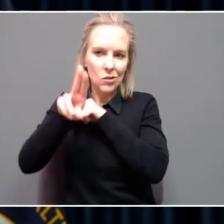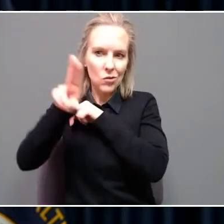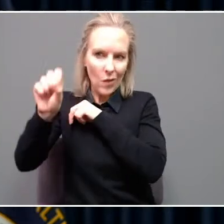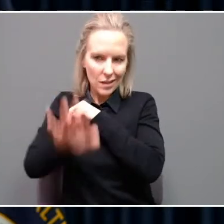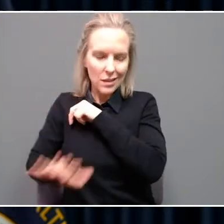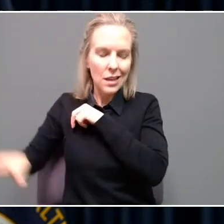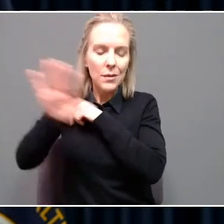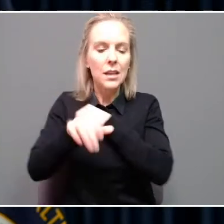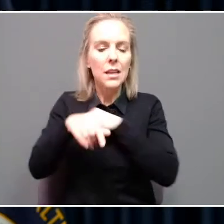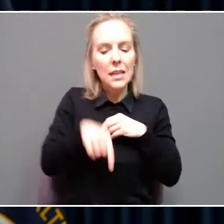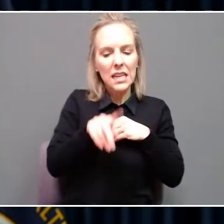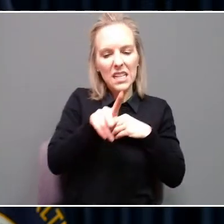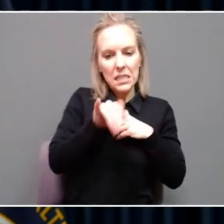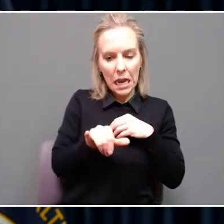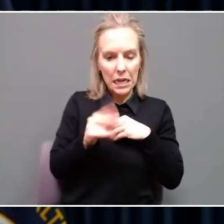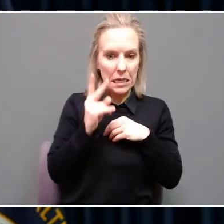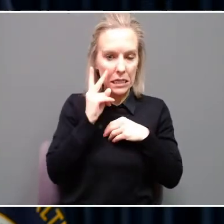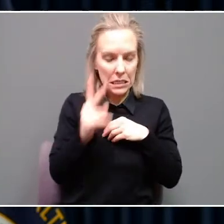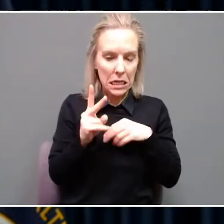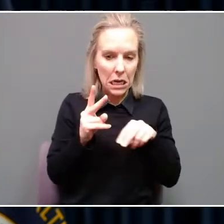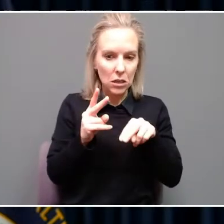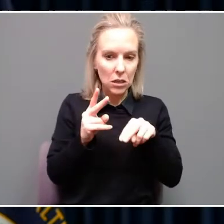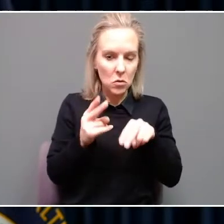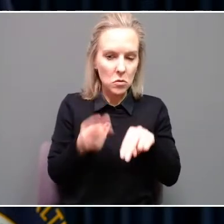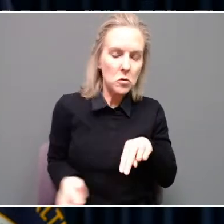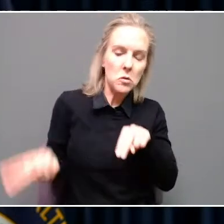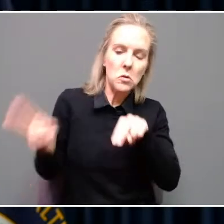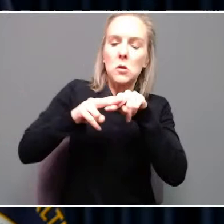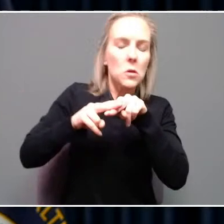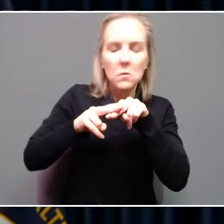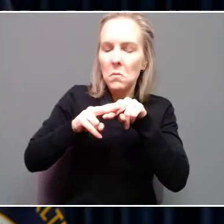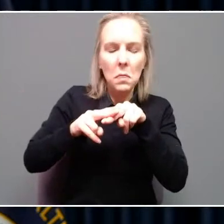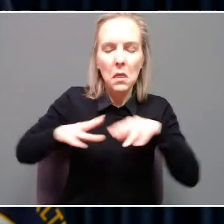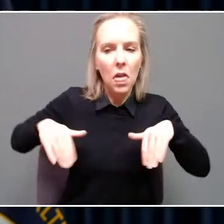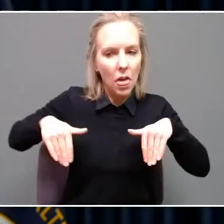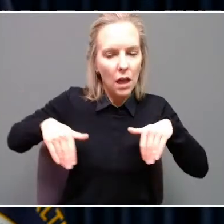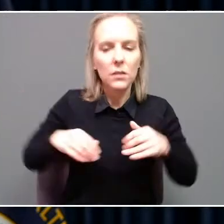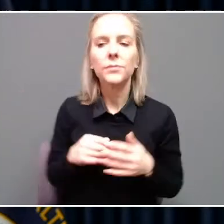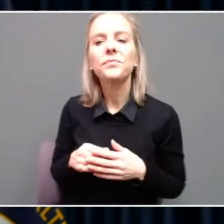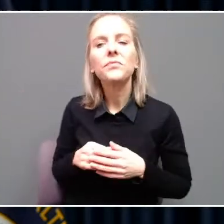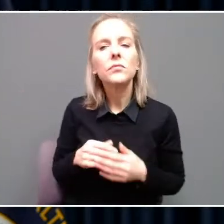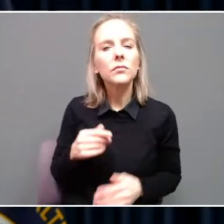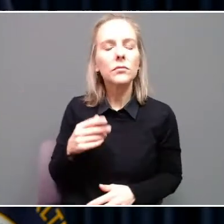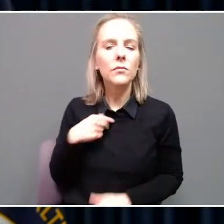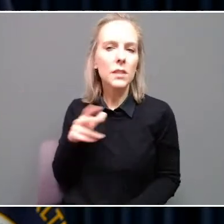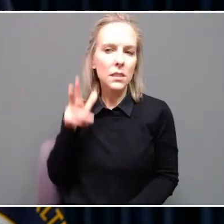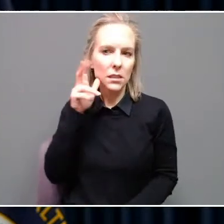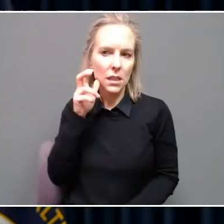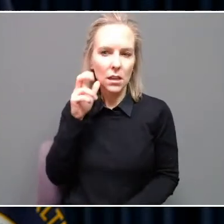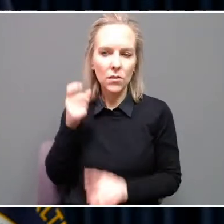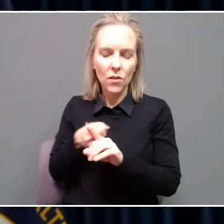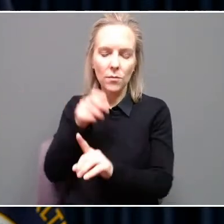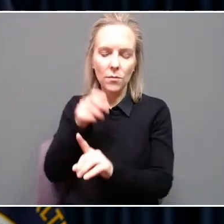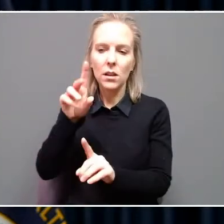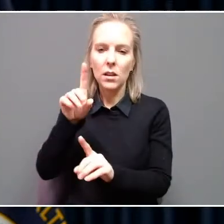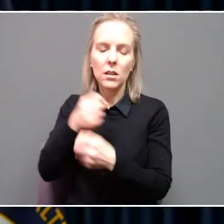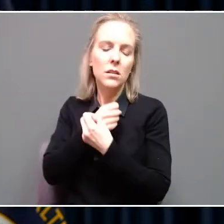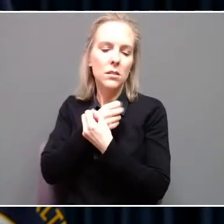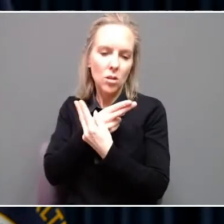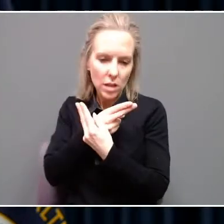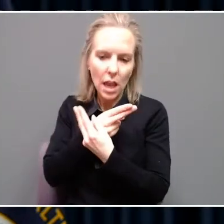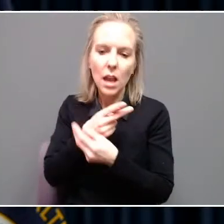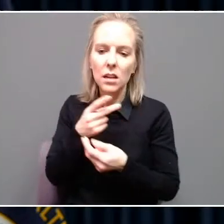not seeing a substantial increase. I actually got to listen to an update by Dr. Stack to county judges the other